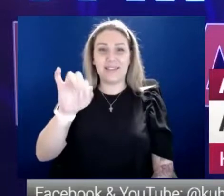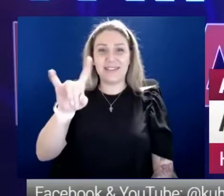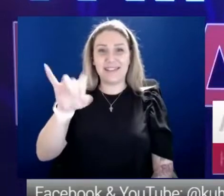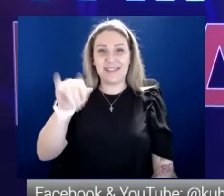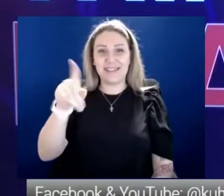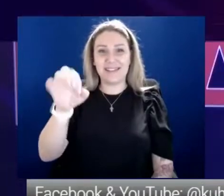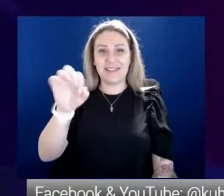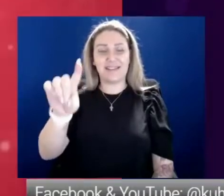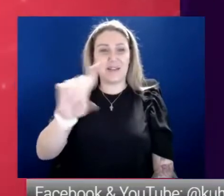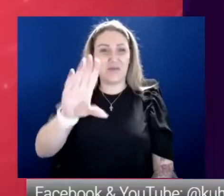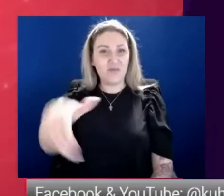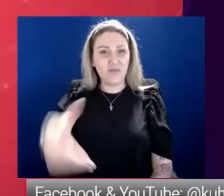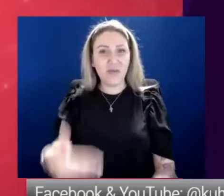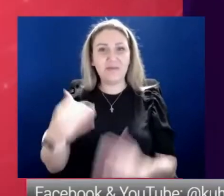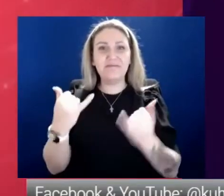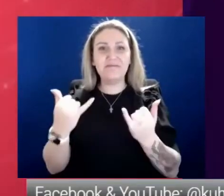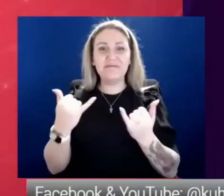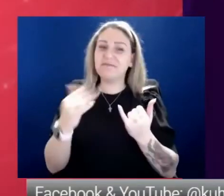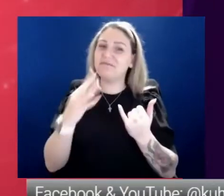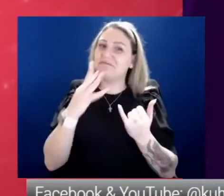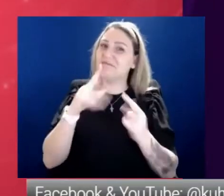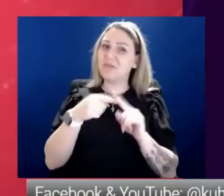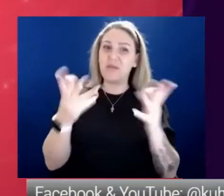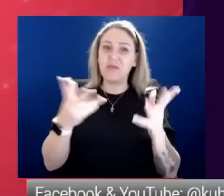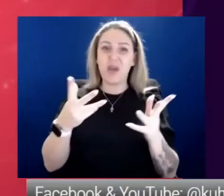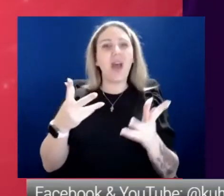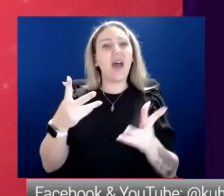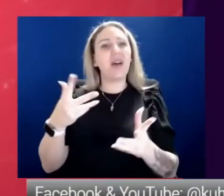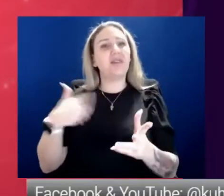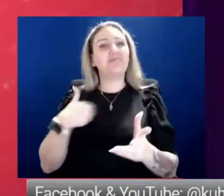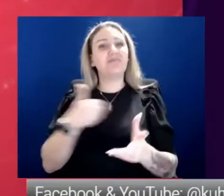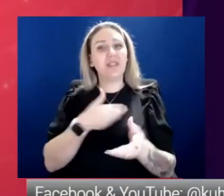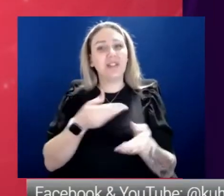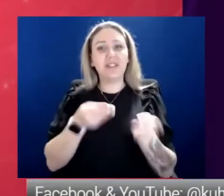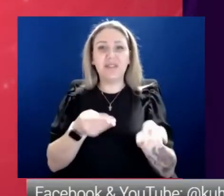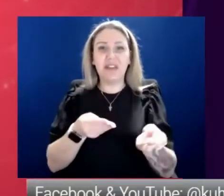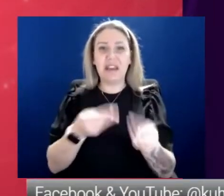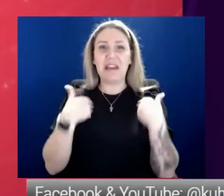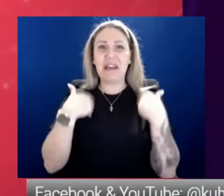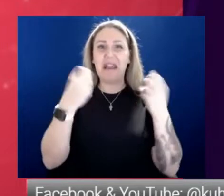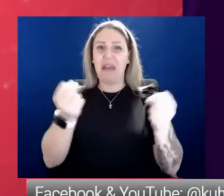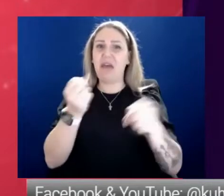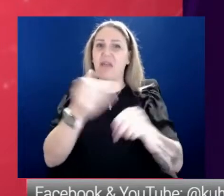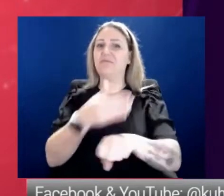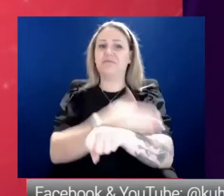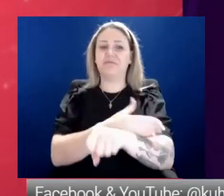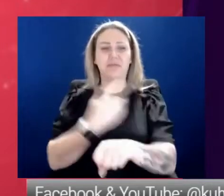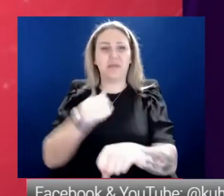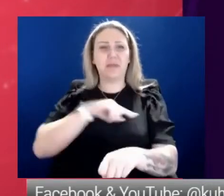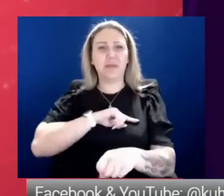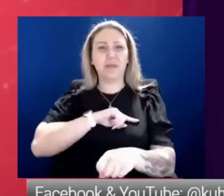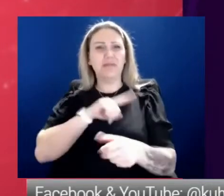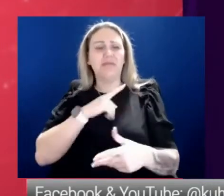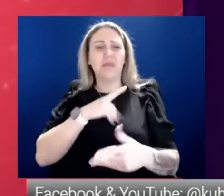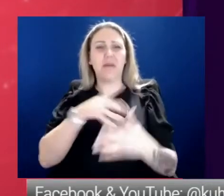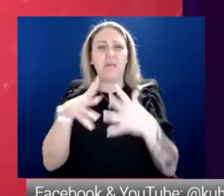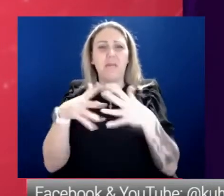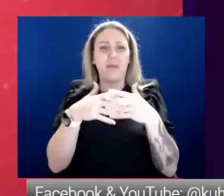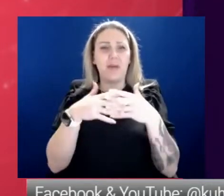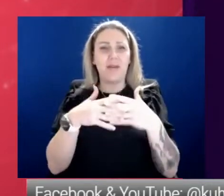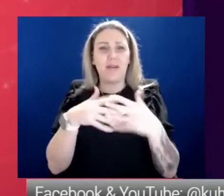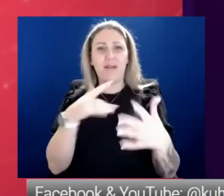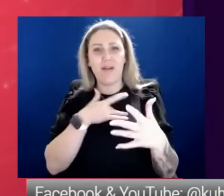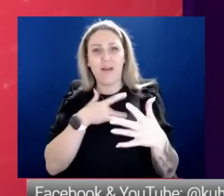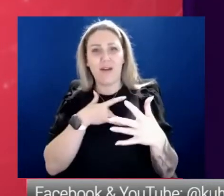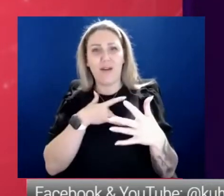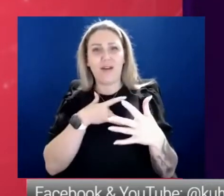today. Breastfeeding Health Boost. We explore the new study from the American Heart Association linking breastfeeding to better heart health for